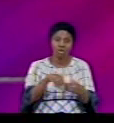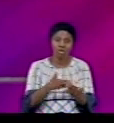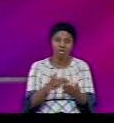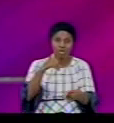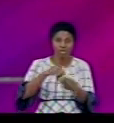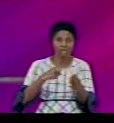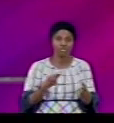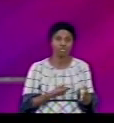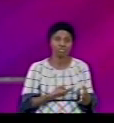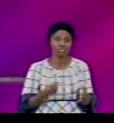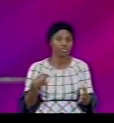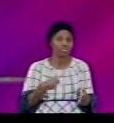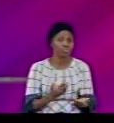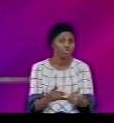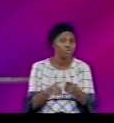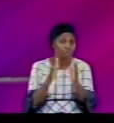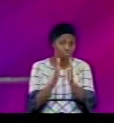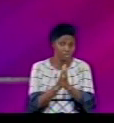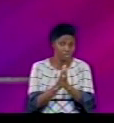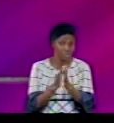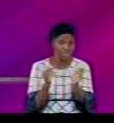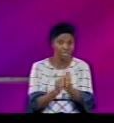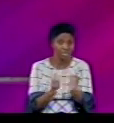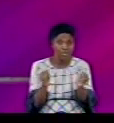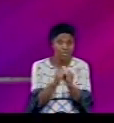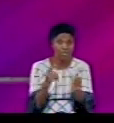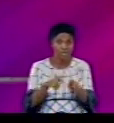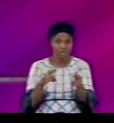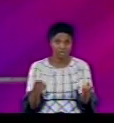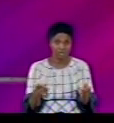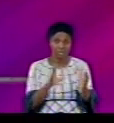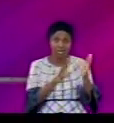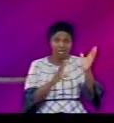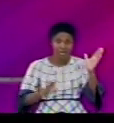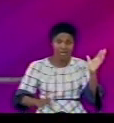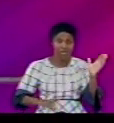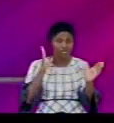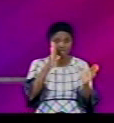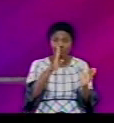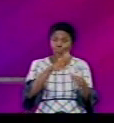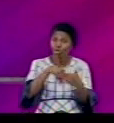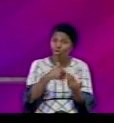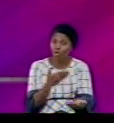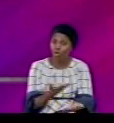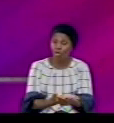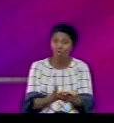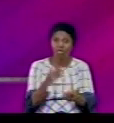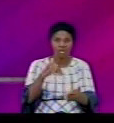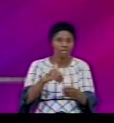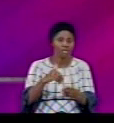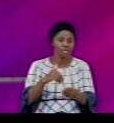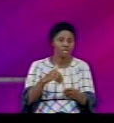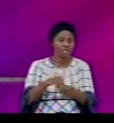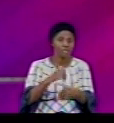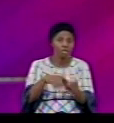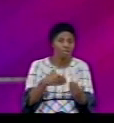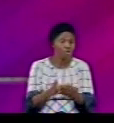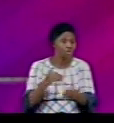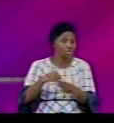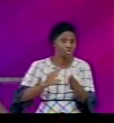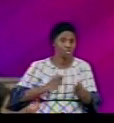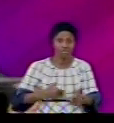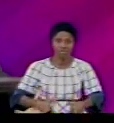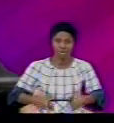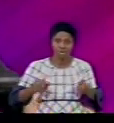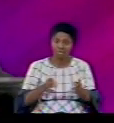with the revelation we have got tonight. Christ will be all in our lives. Let's pray, oh Lord, that from today